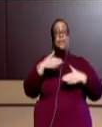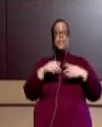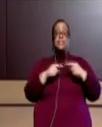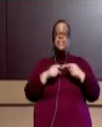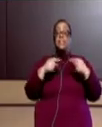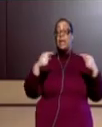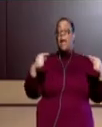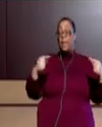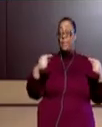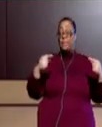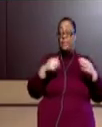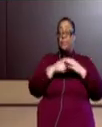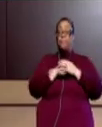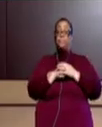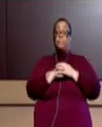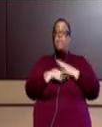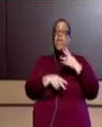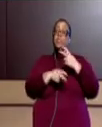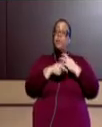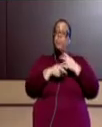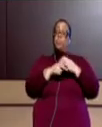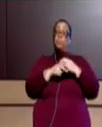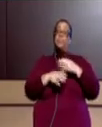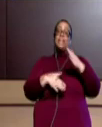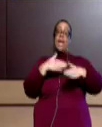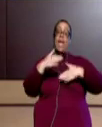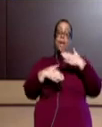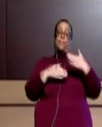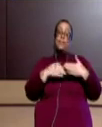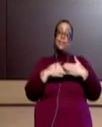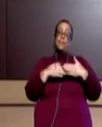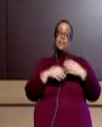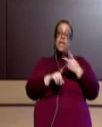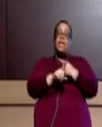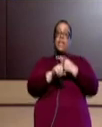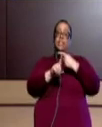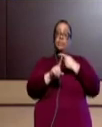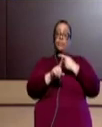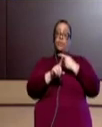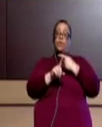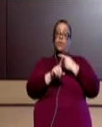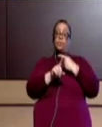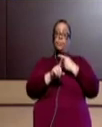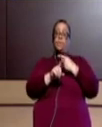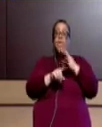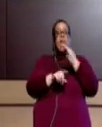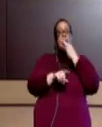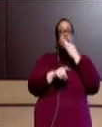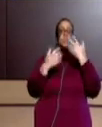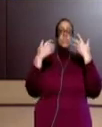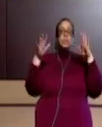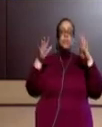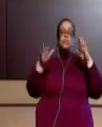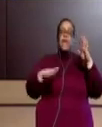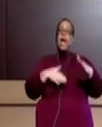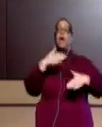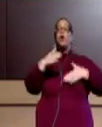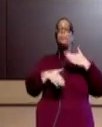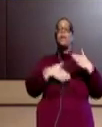opposite. Love. This is what the problem is. Happiness, they think, comes from once it's over, I'll be